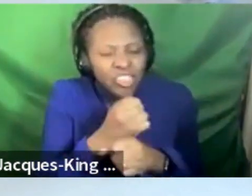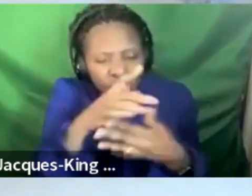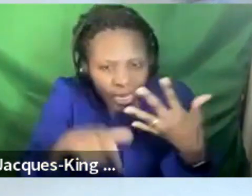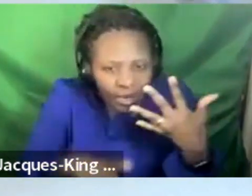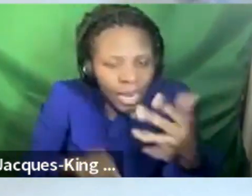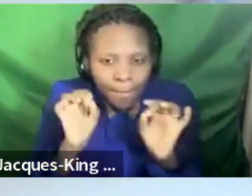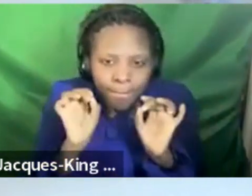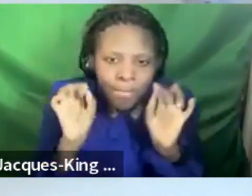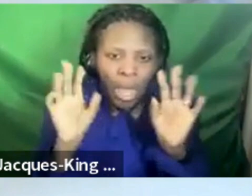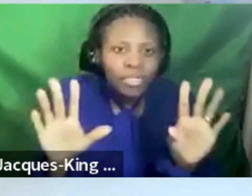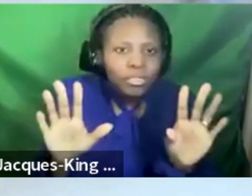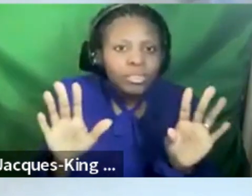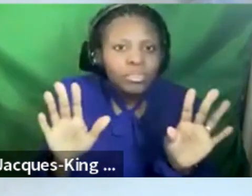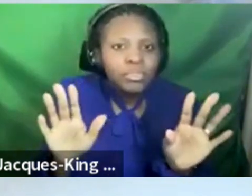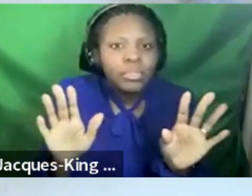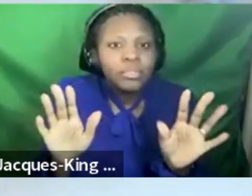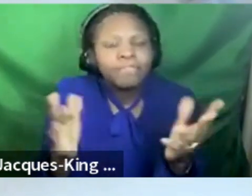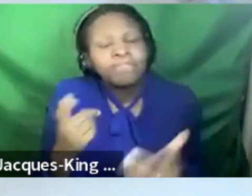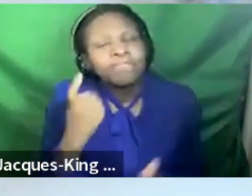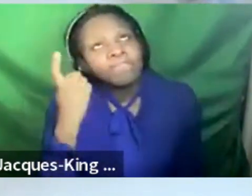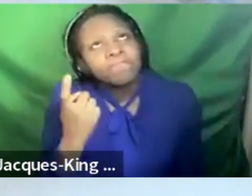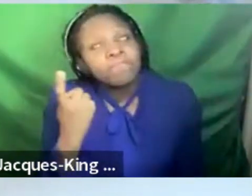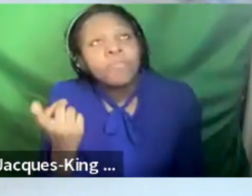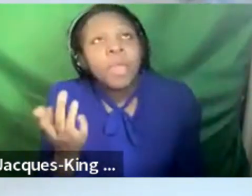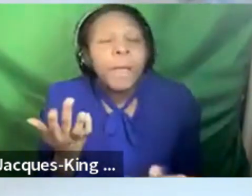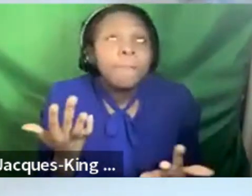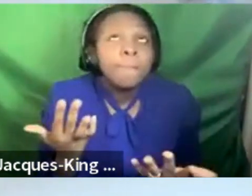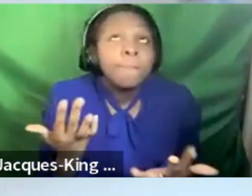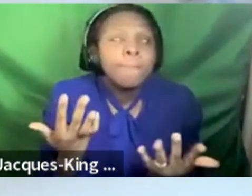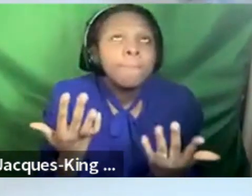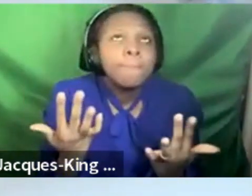these things we're talking about, gender, magic,